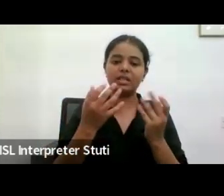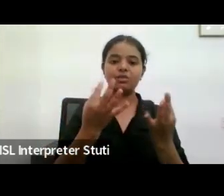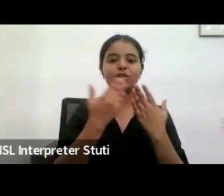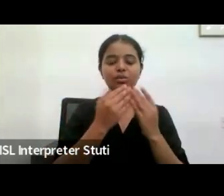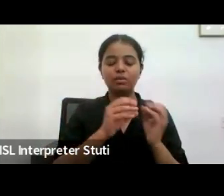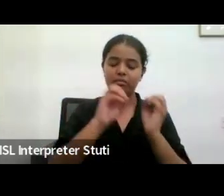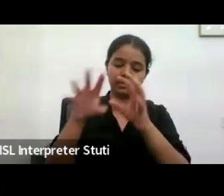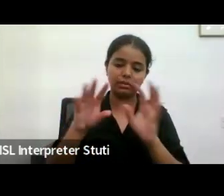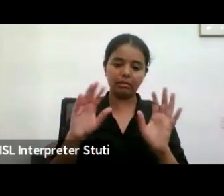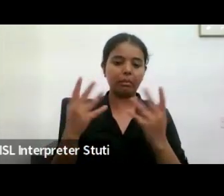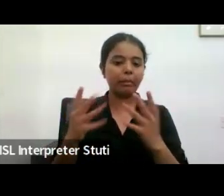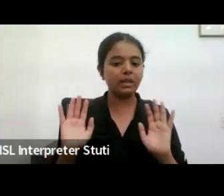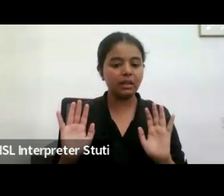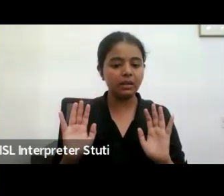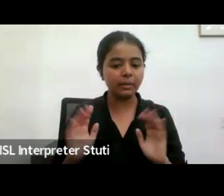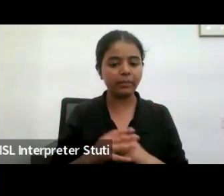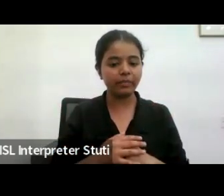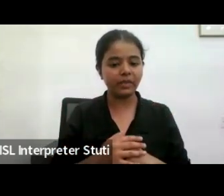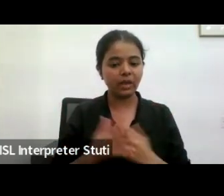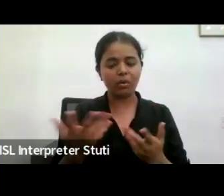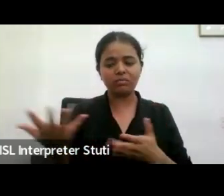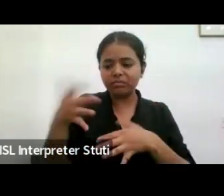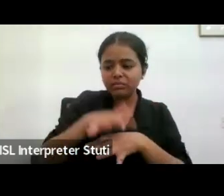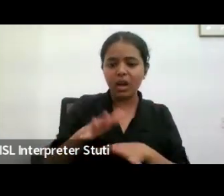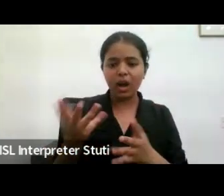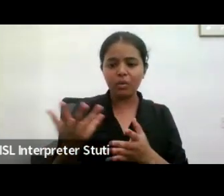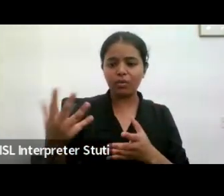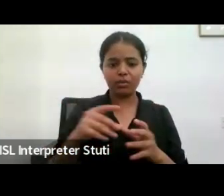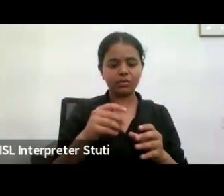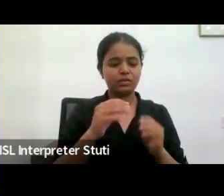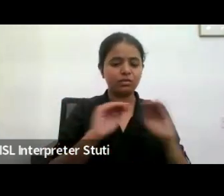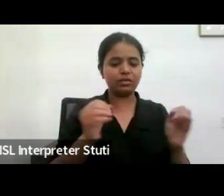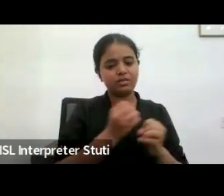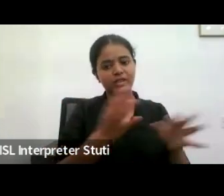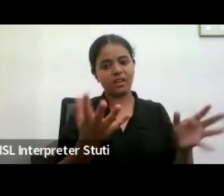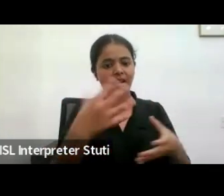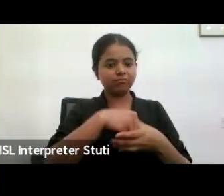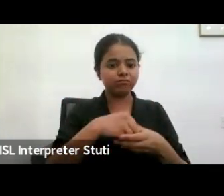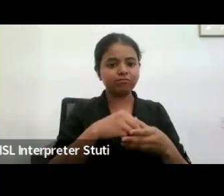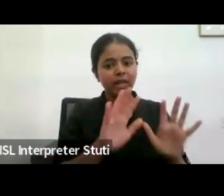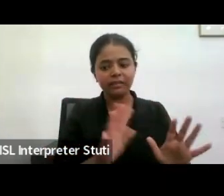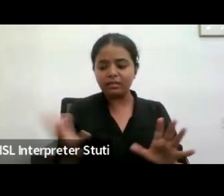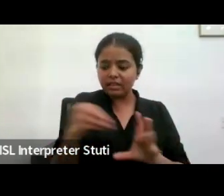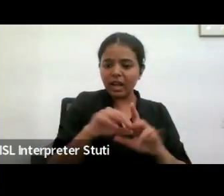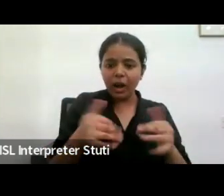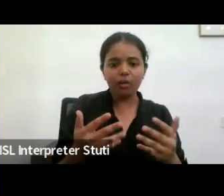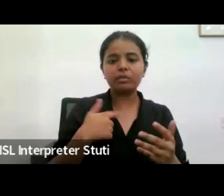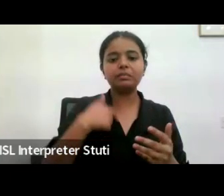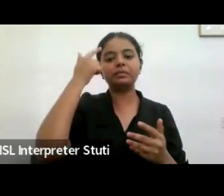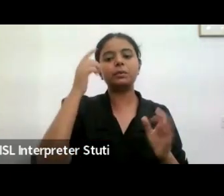that everybody else and all other children are participating in? Next.